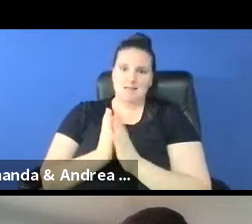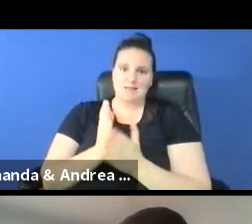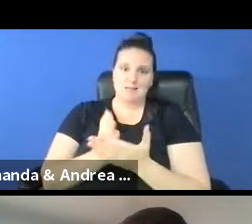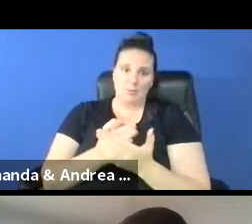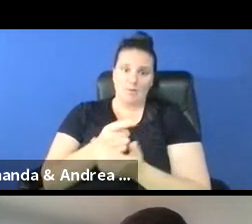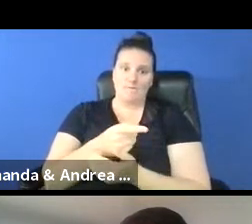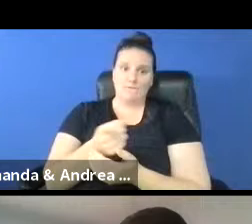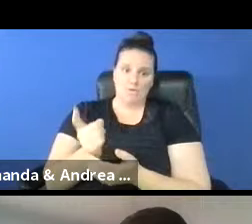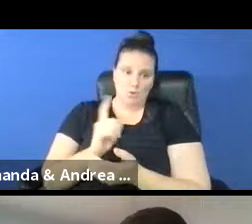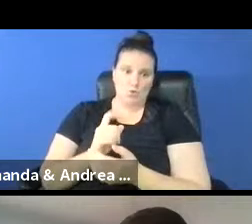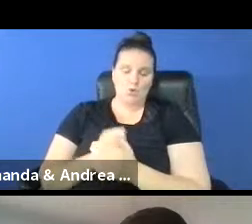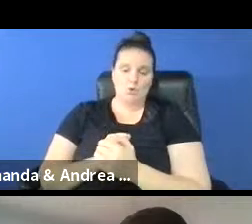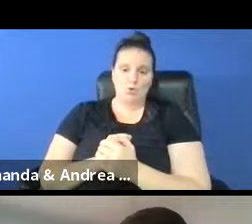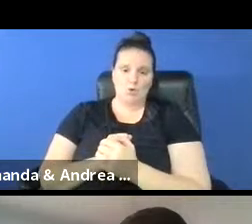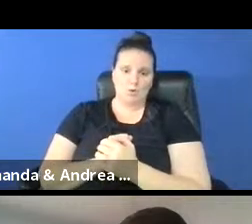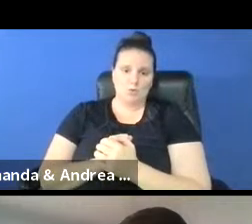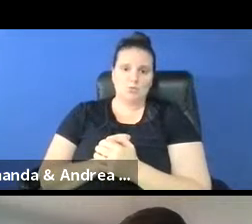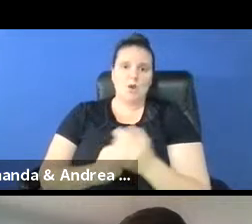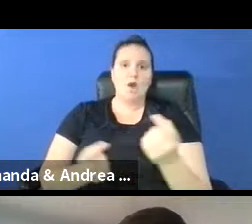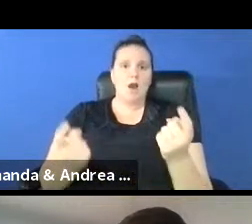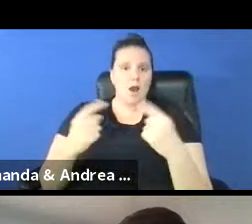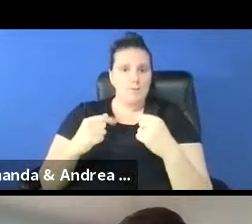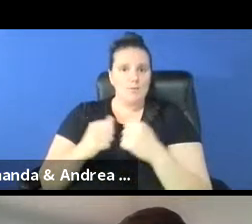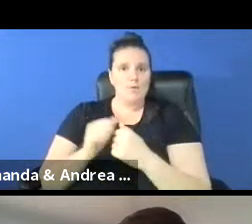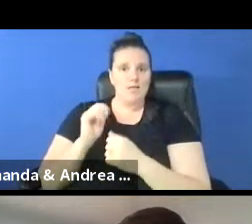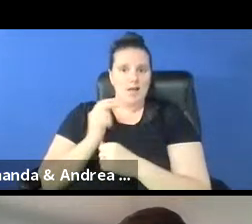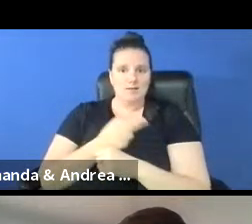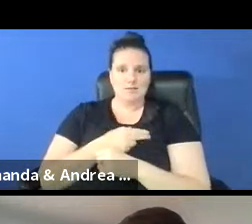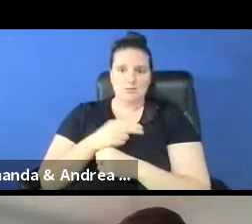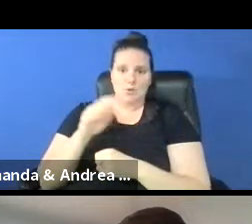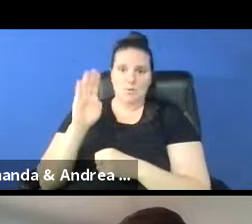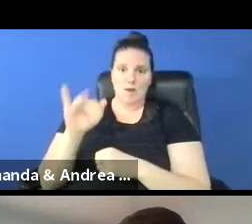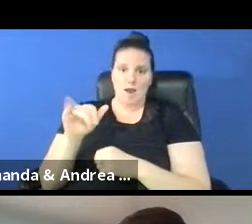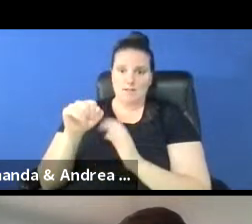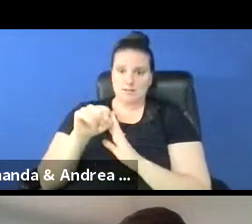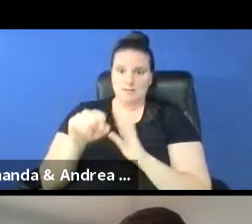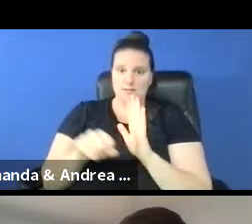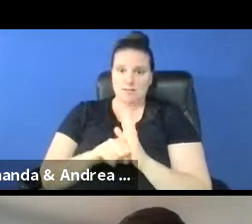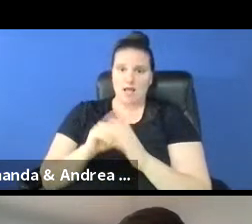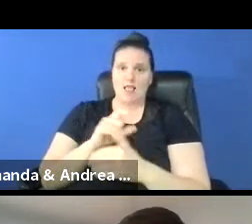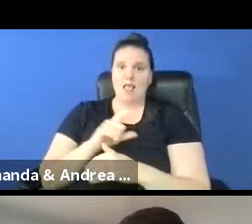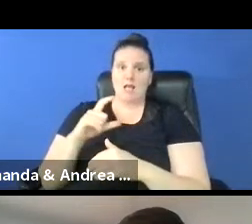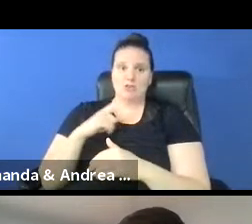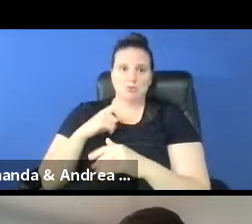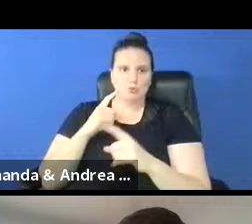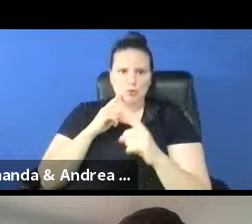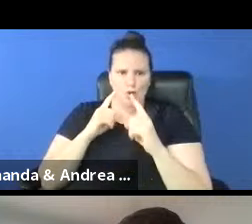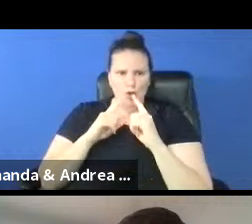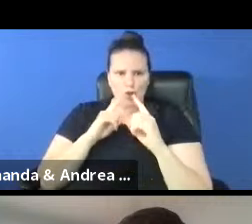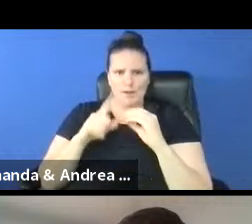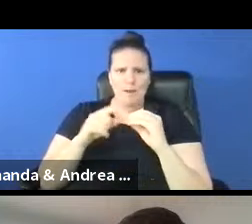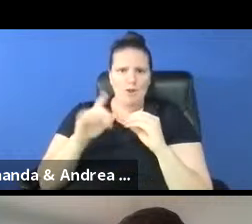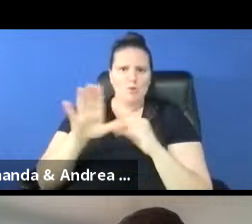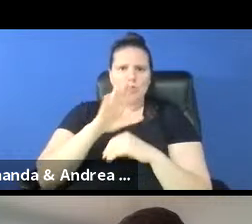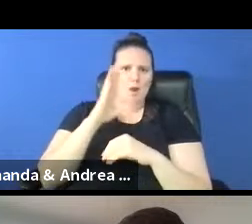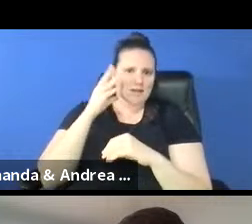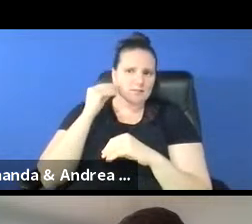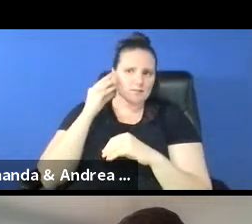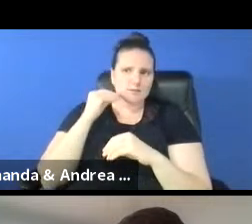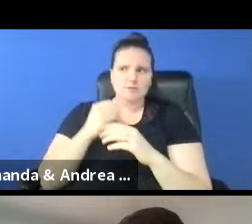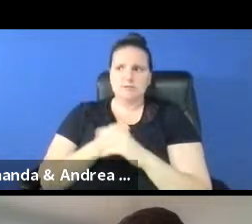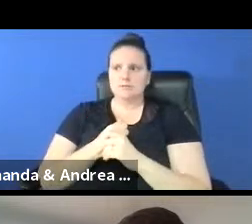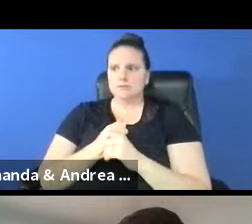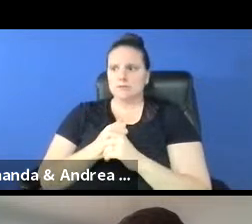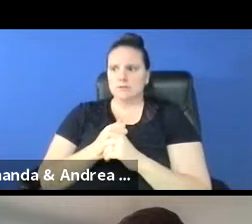you to come with us to bi-state ledge to talk about your experience, and as